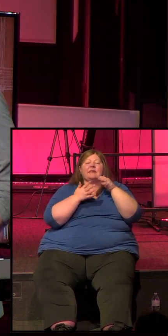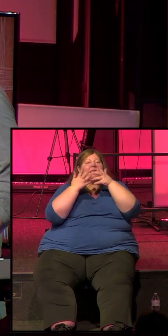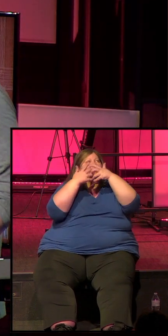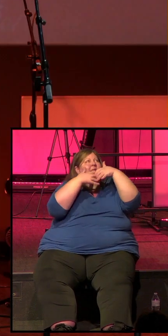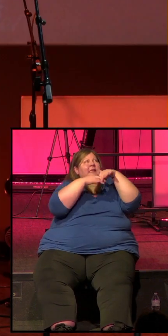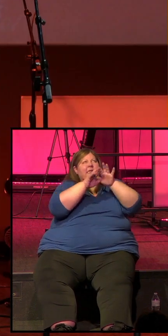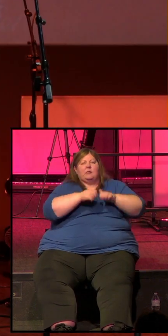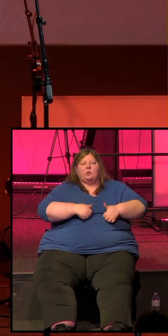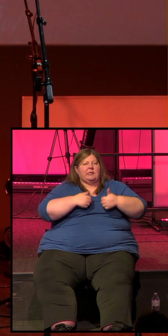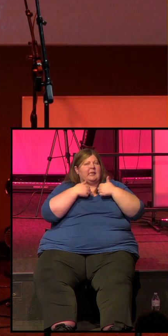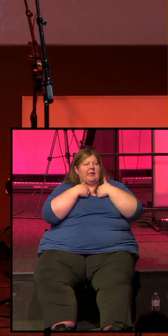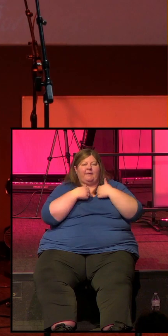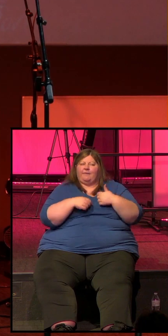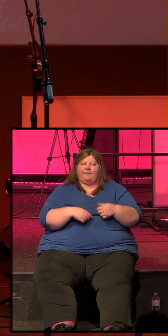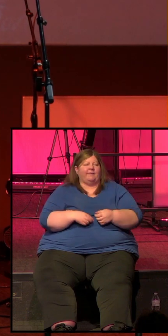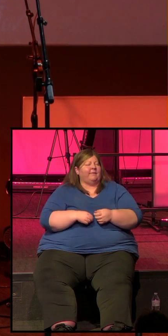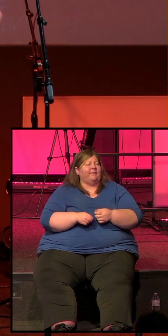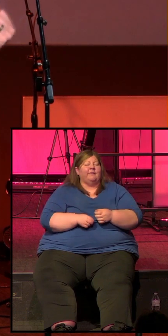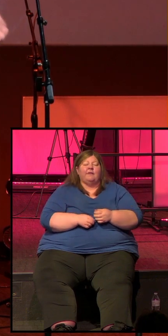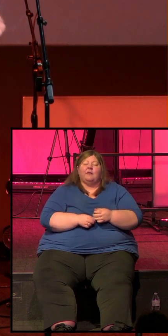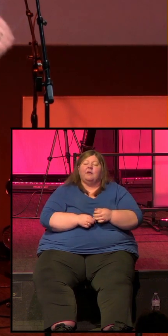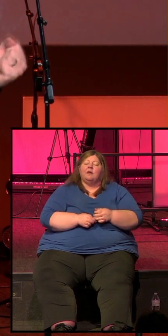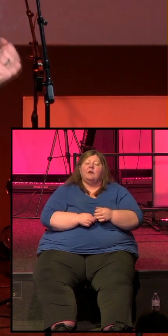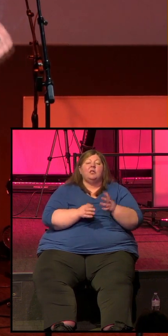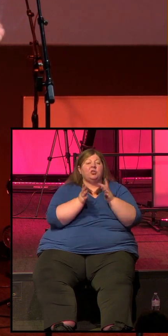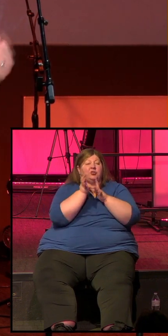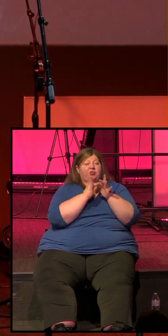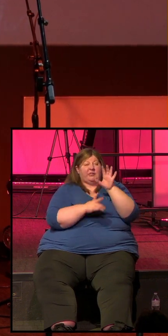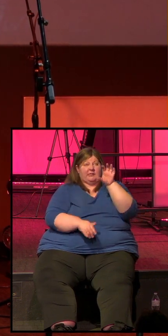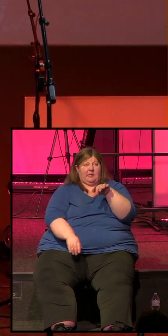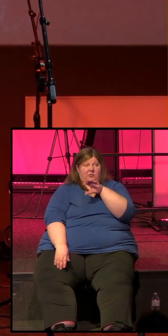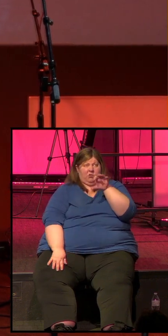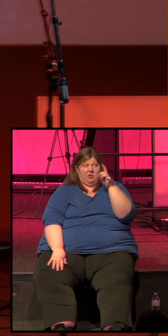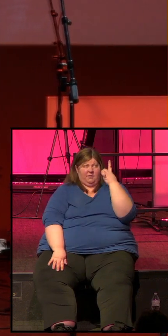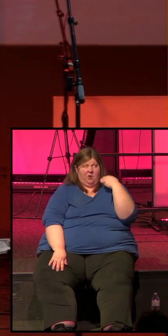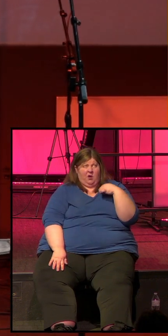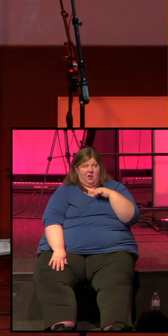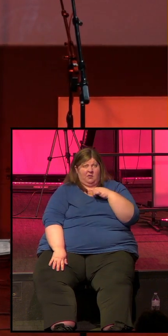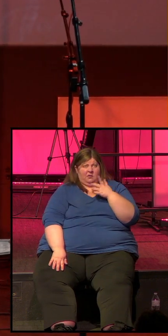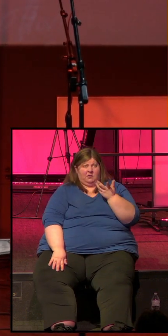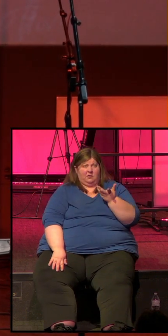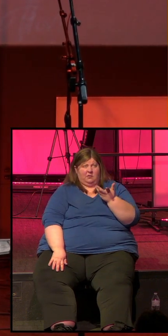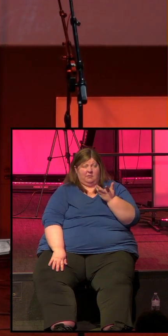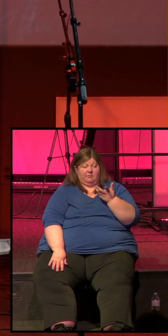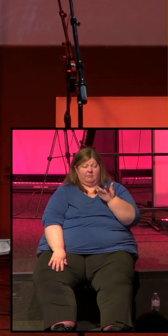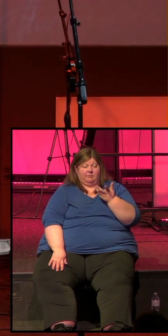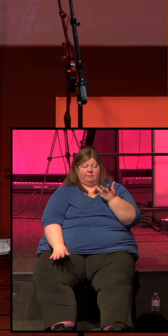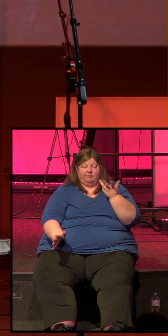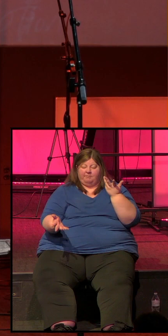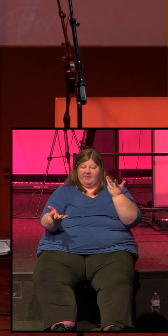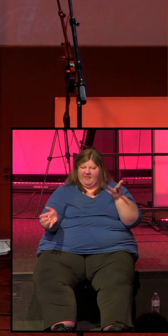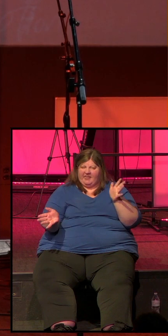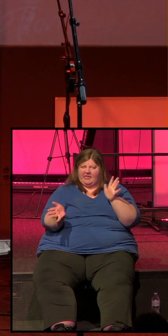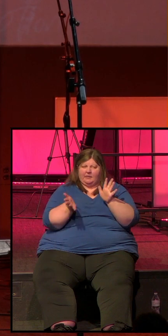life. What Jesus did on the cross for us is all is